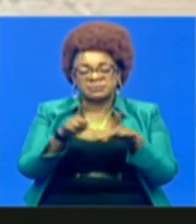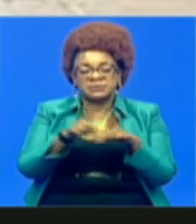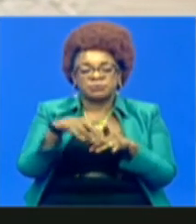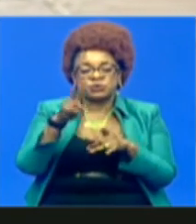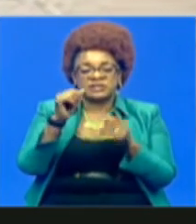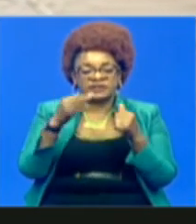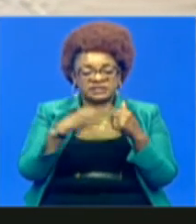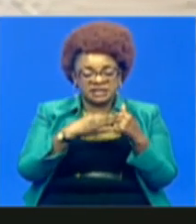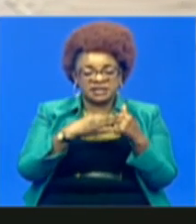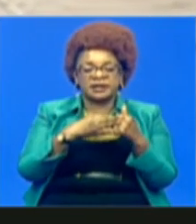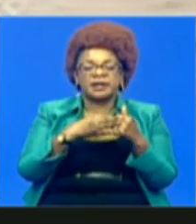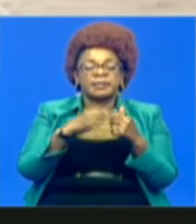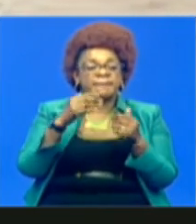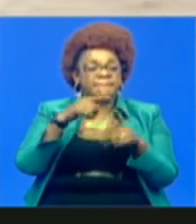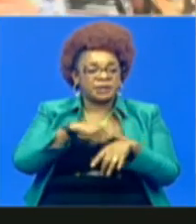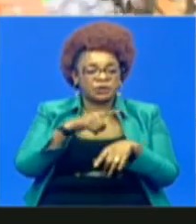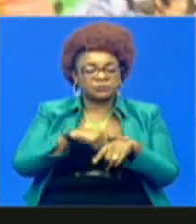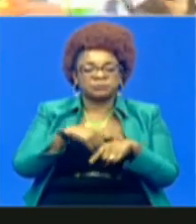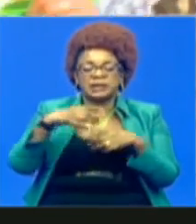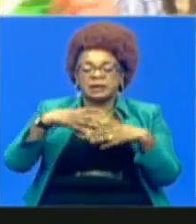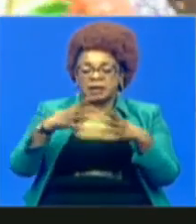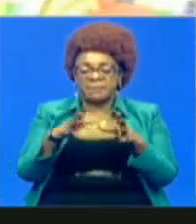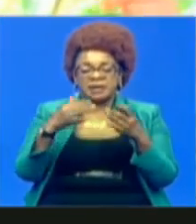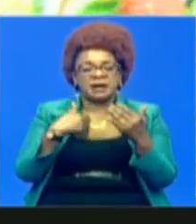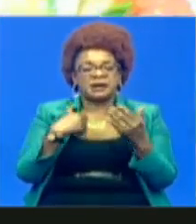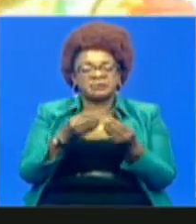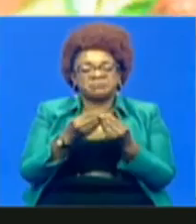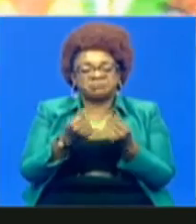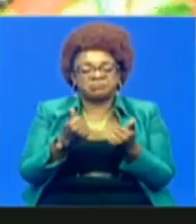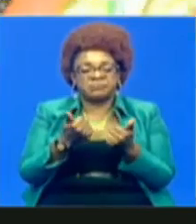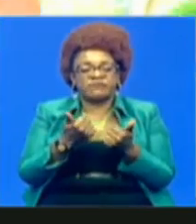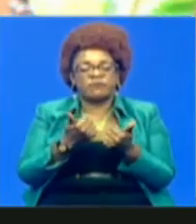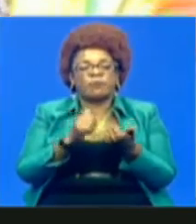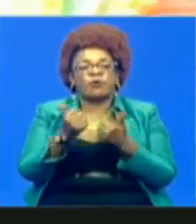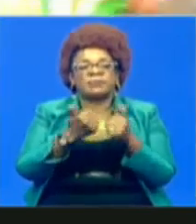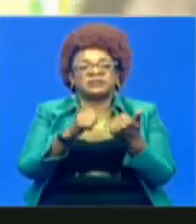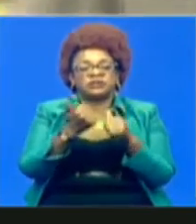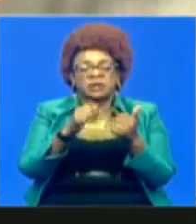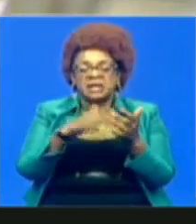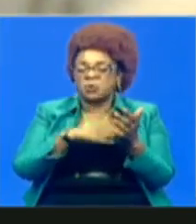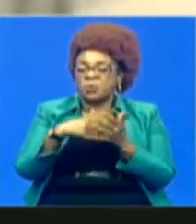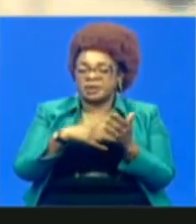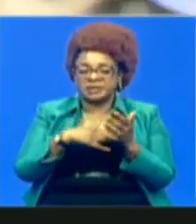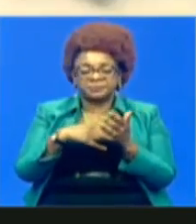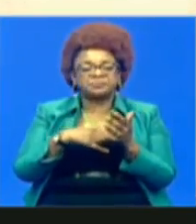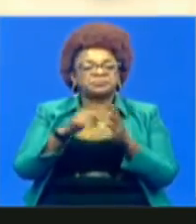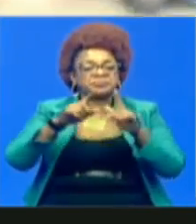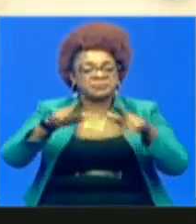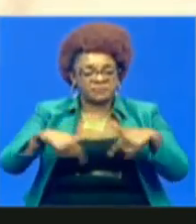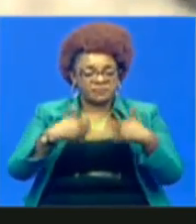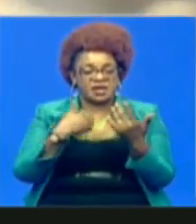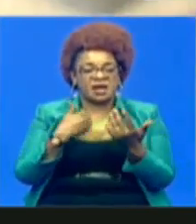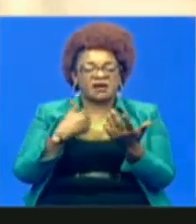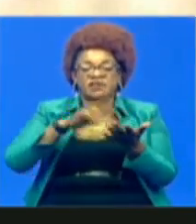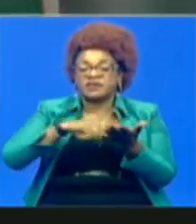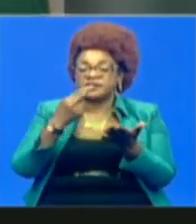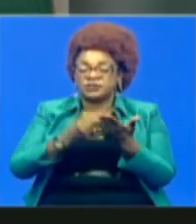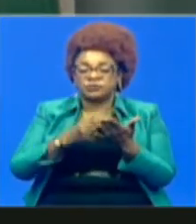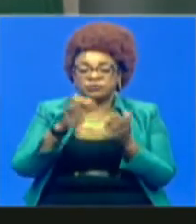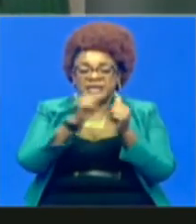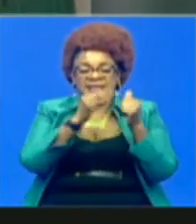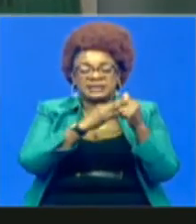period under review, the company took a beating from a rising competition and weak demand, which saw its revenue fall by 18% to 9